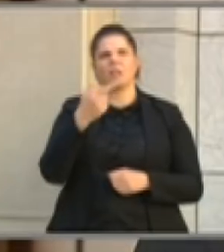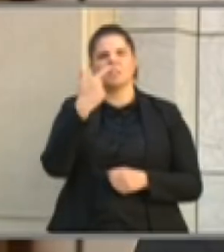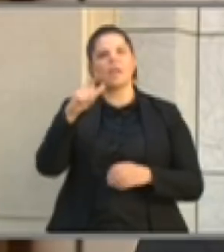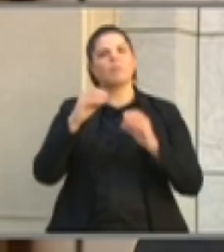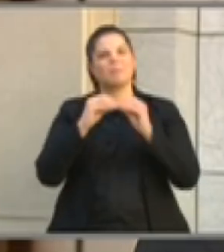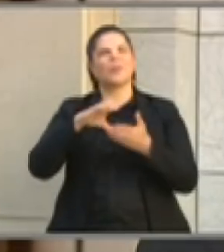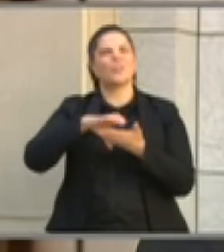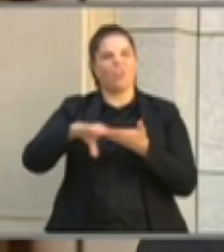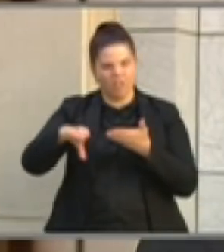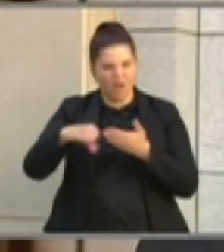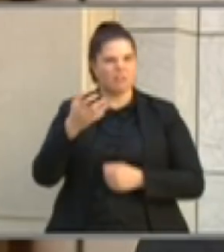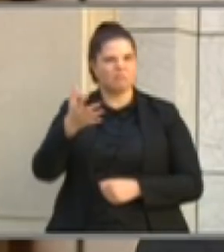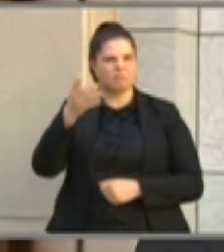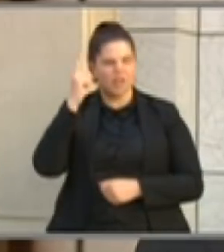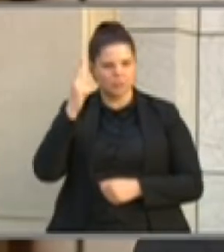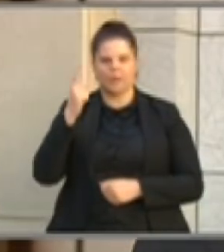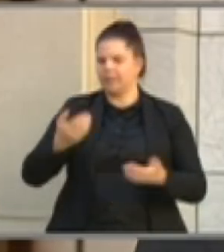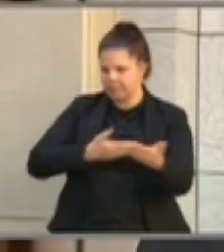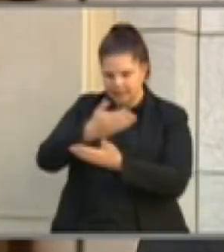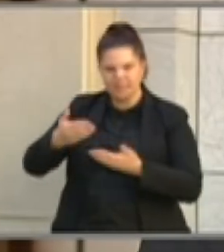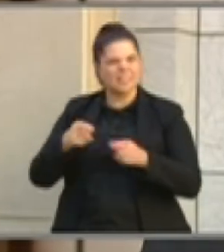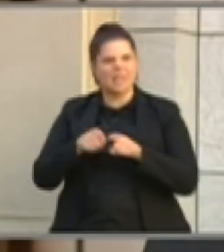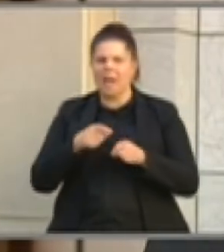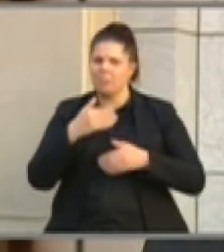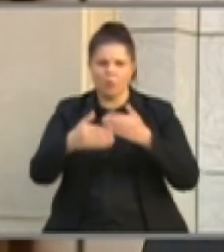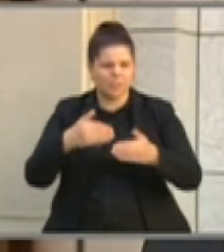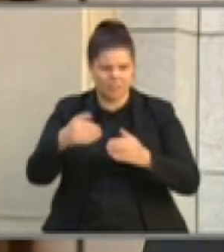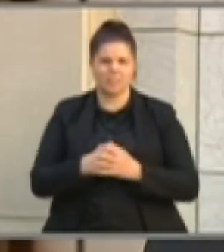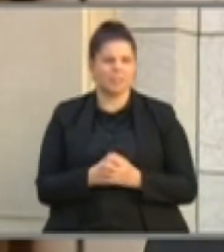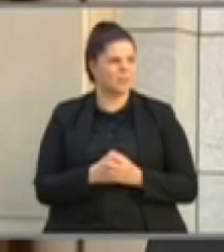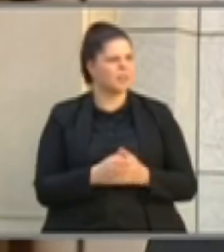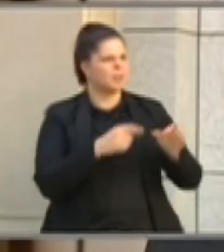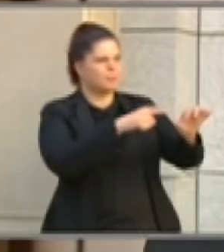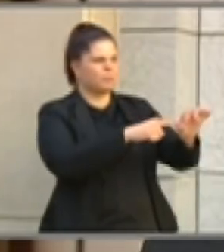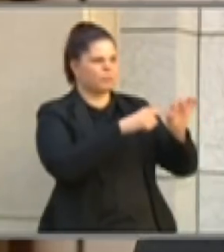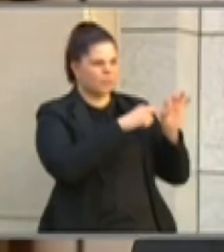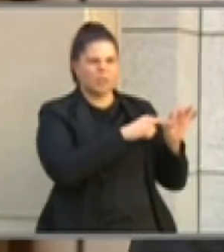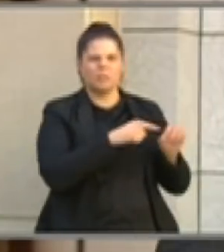billion worth of measures. Now, you'd have to remind me of the first.